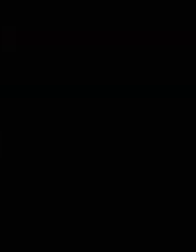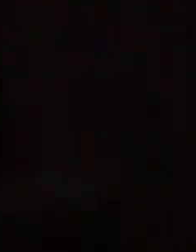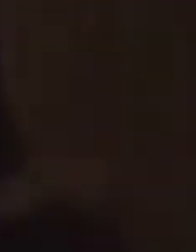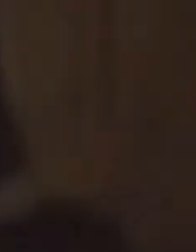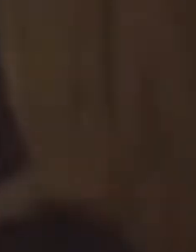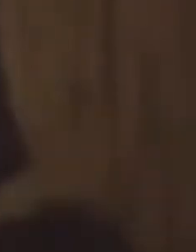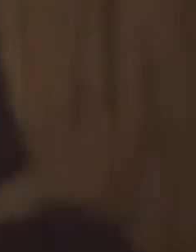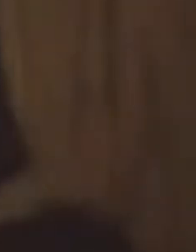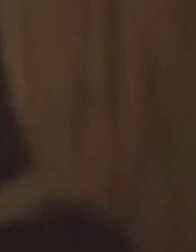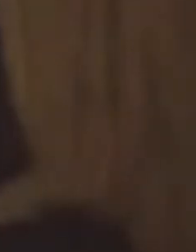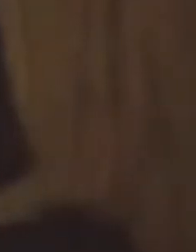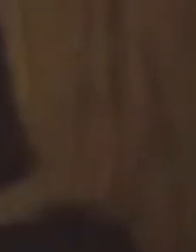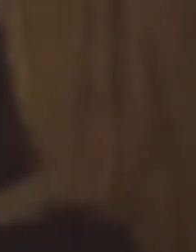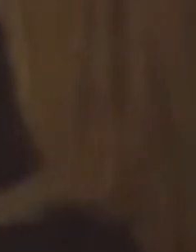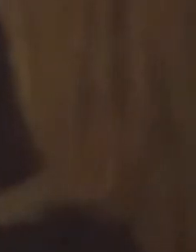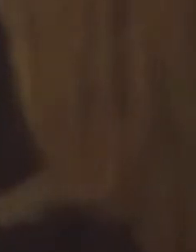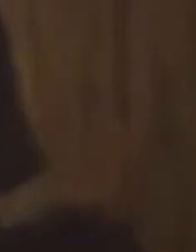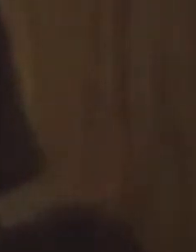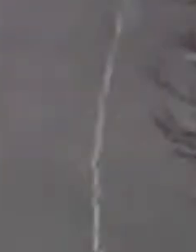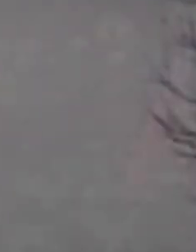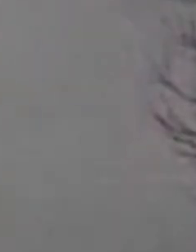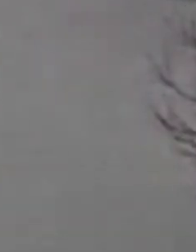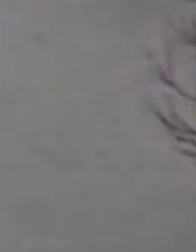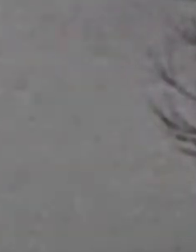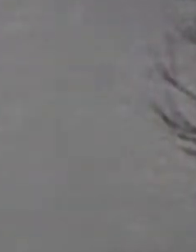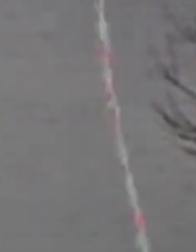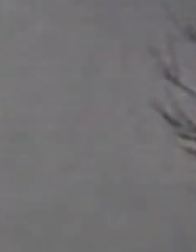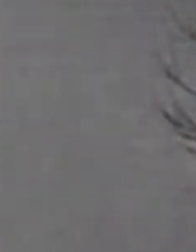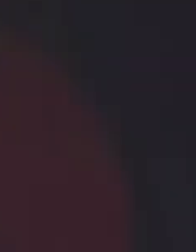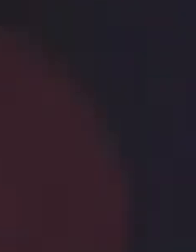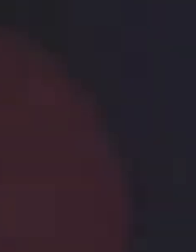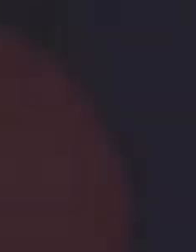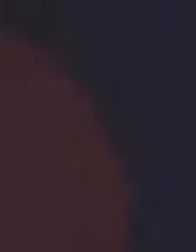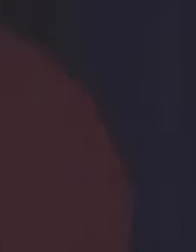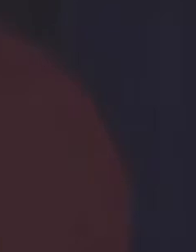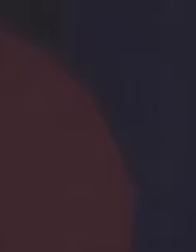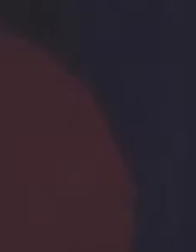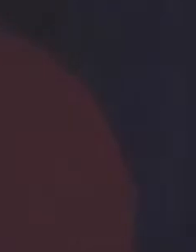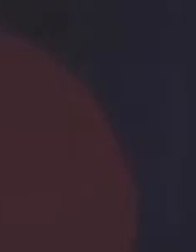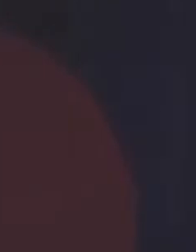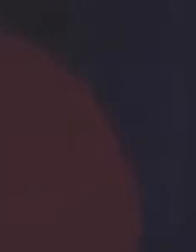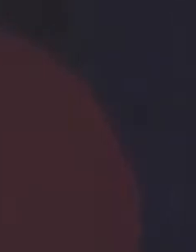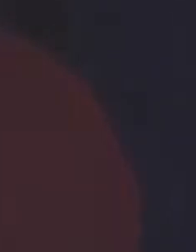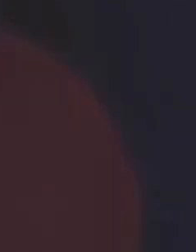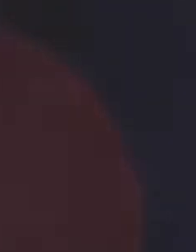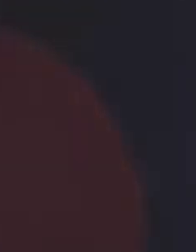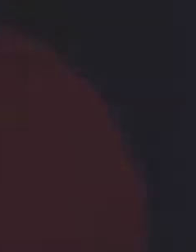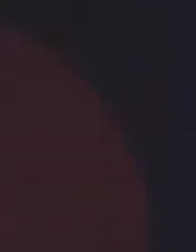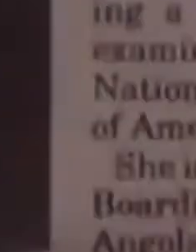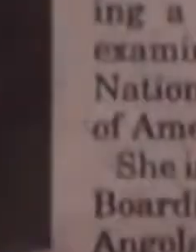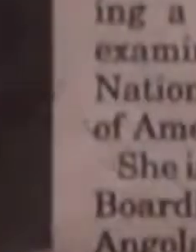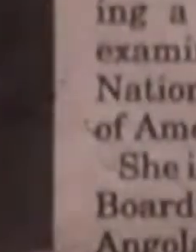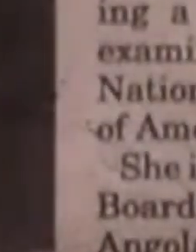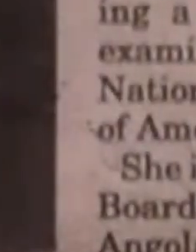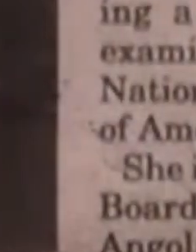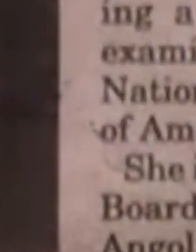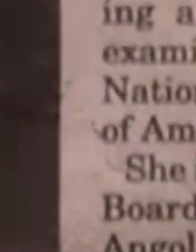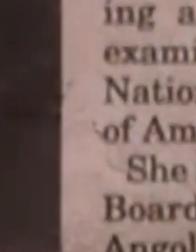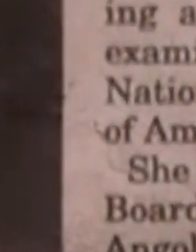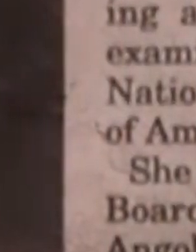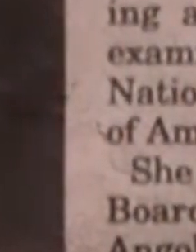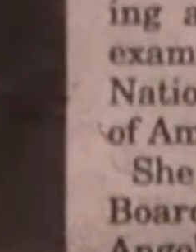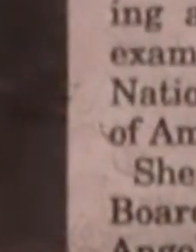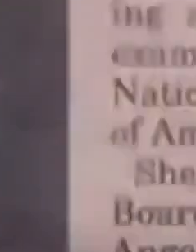service. The town board member in Hamburg, who used her tenacious work ethic to bring jobs to Western New